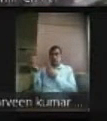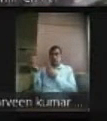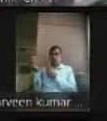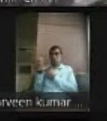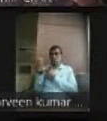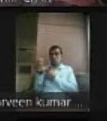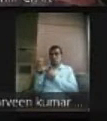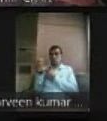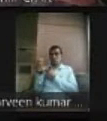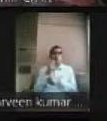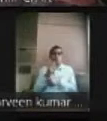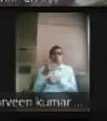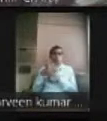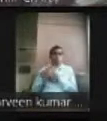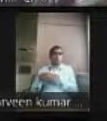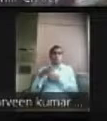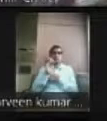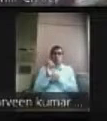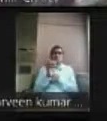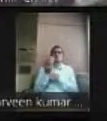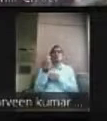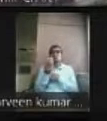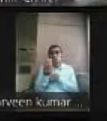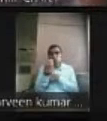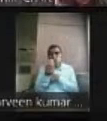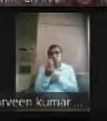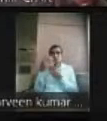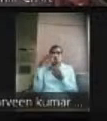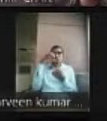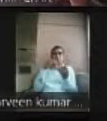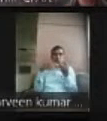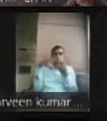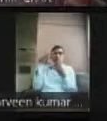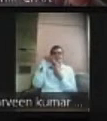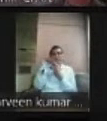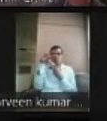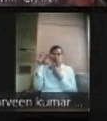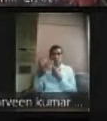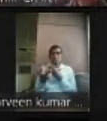it's disappointing to say that there has been no work on this platform.